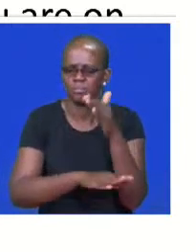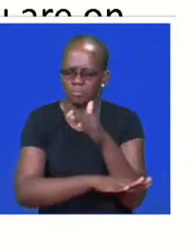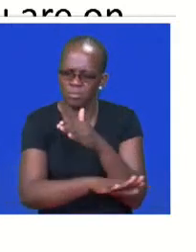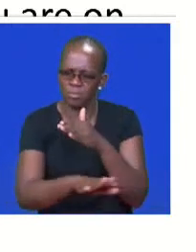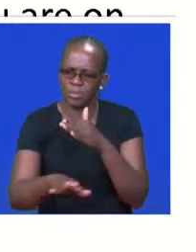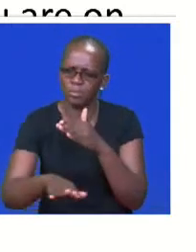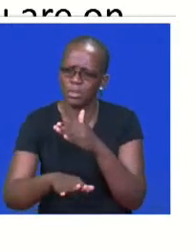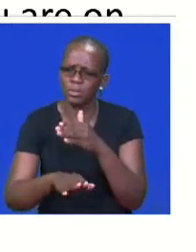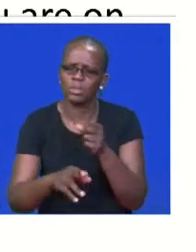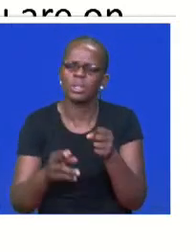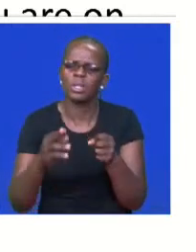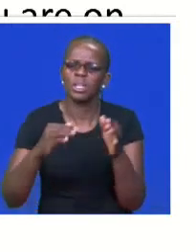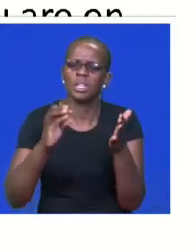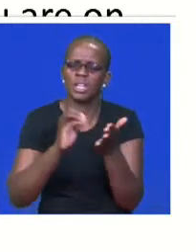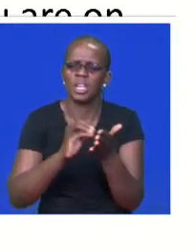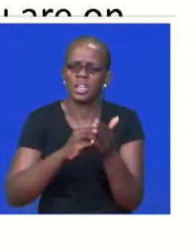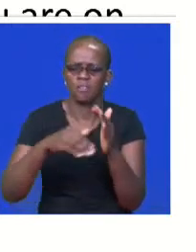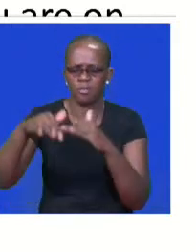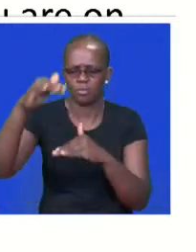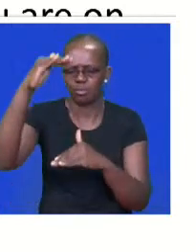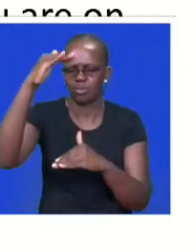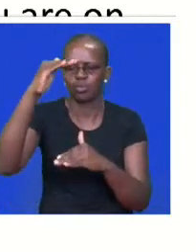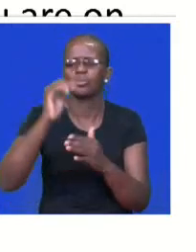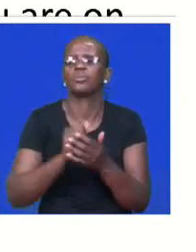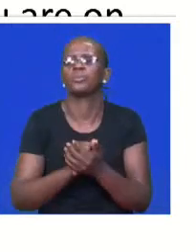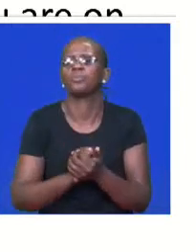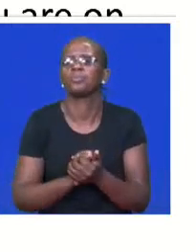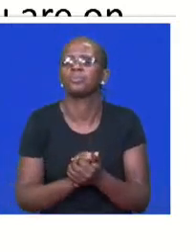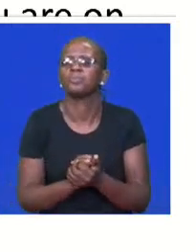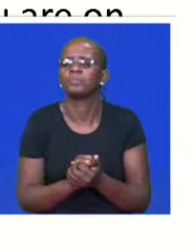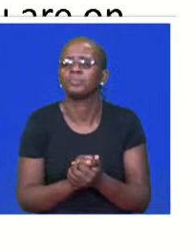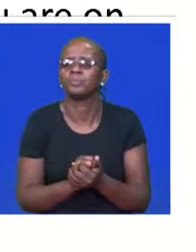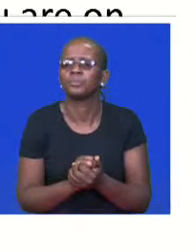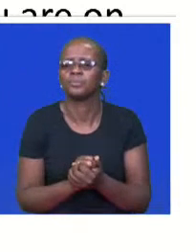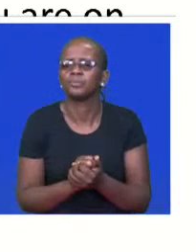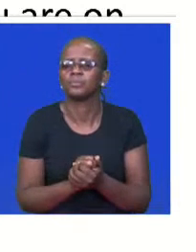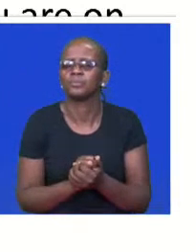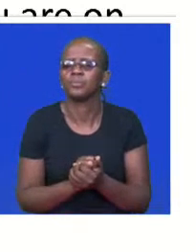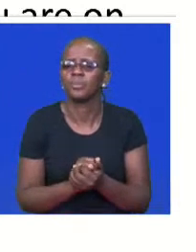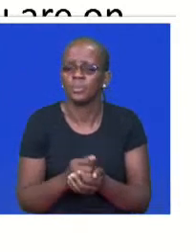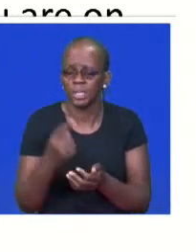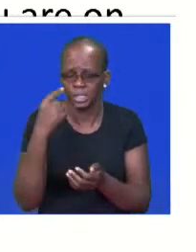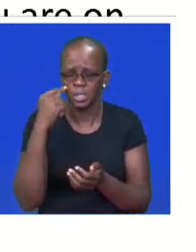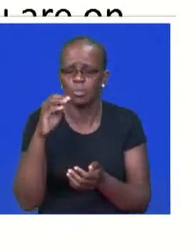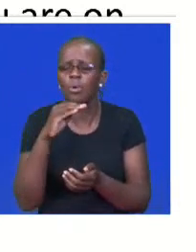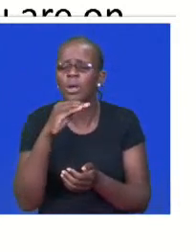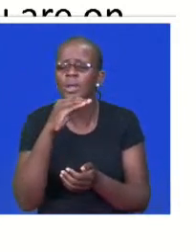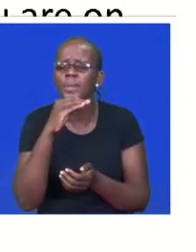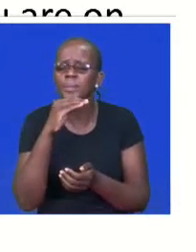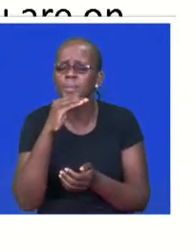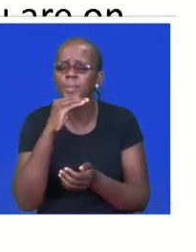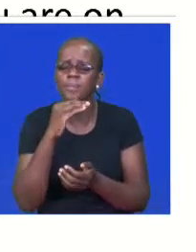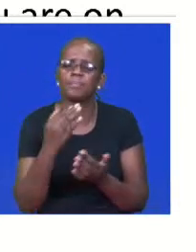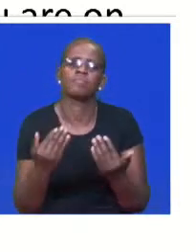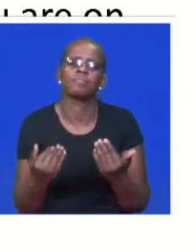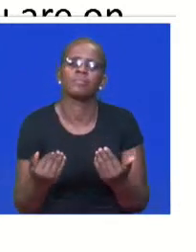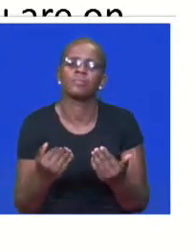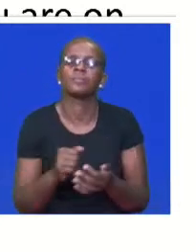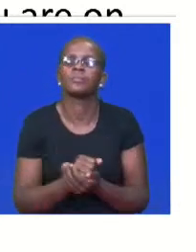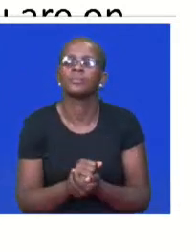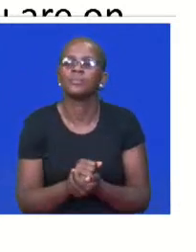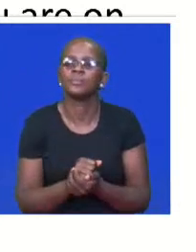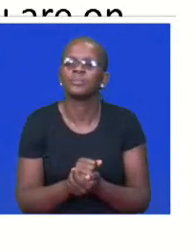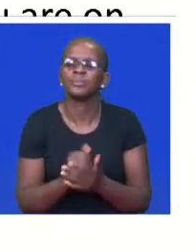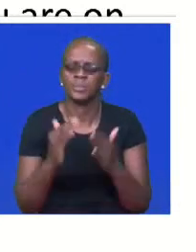the upstairs, and then the one which is below is downstairs. Let us now look at the definition of the word downstairs. Downstairs is a